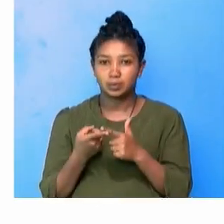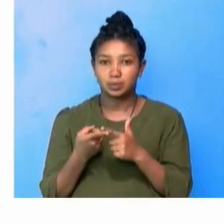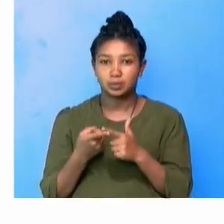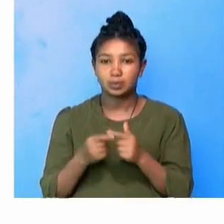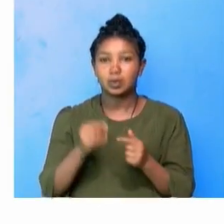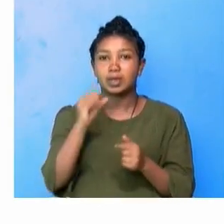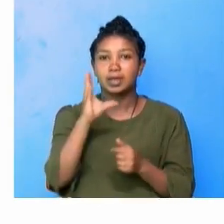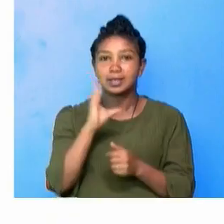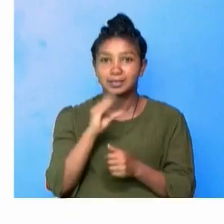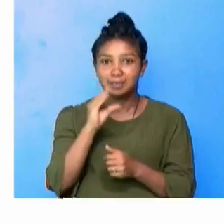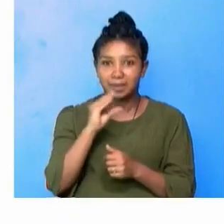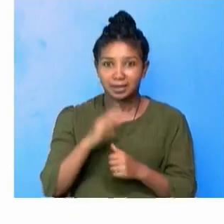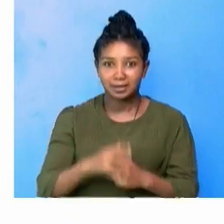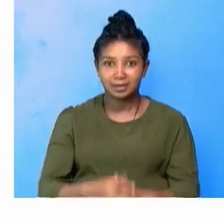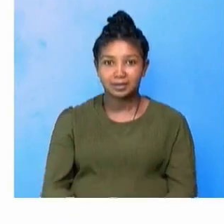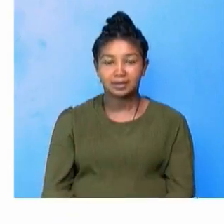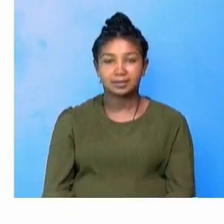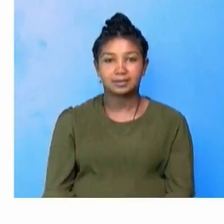speak.